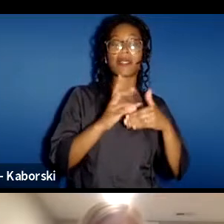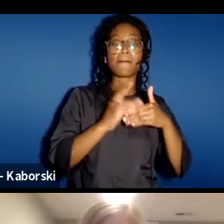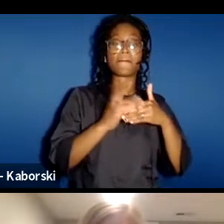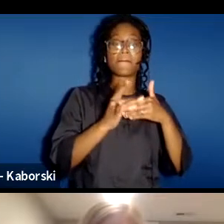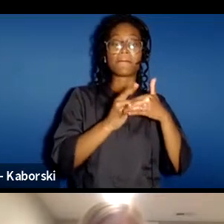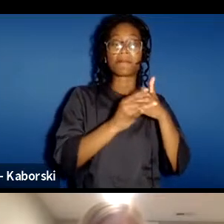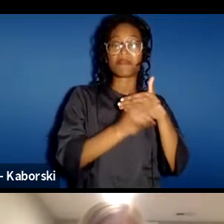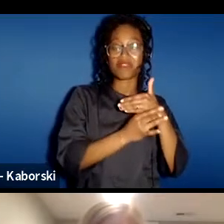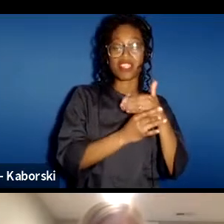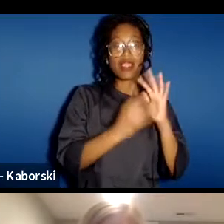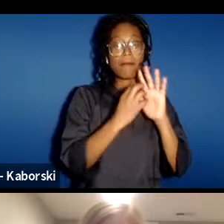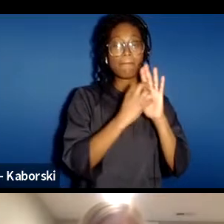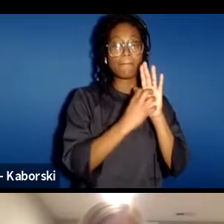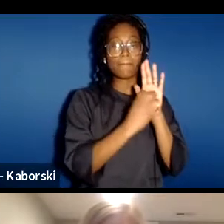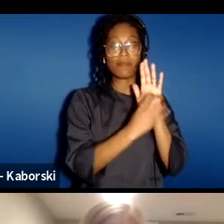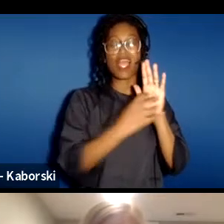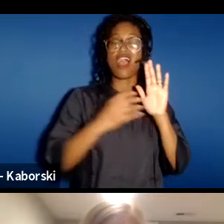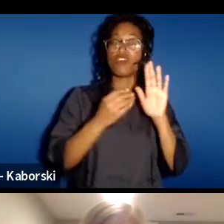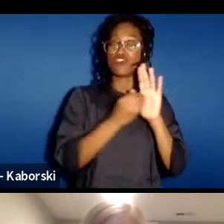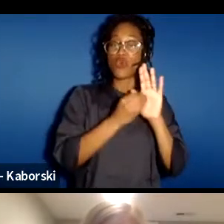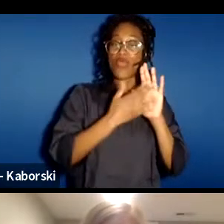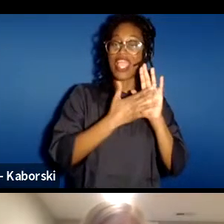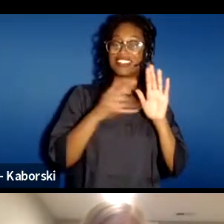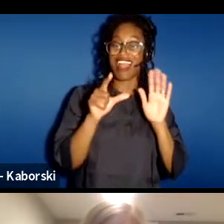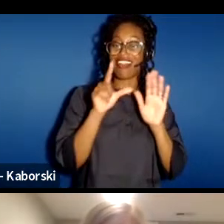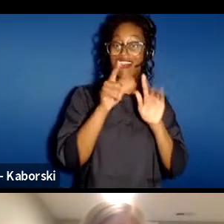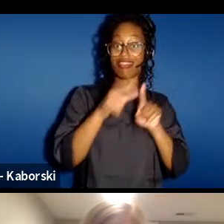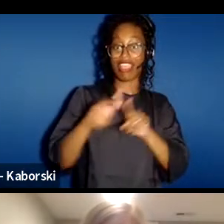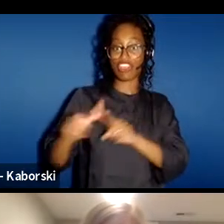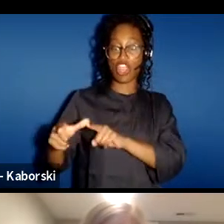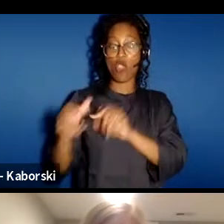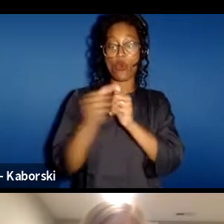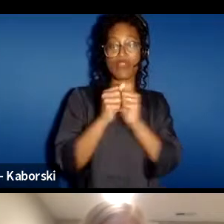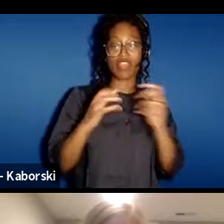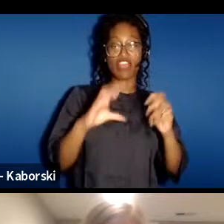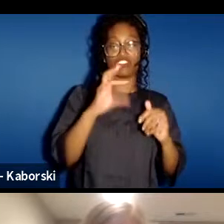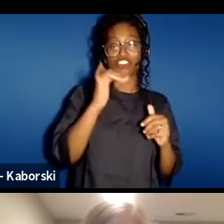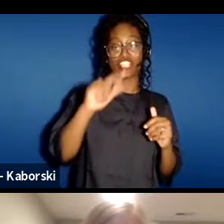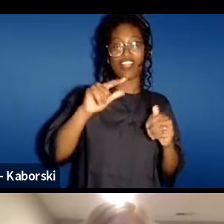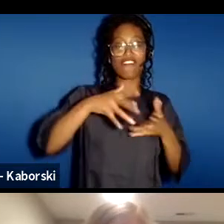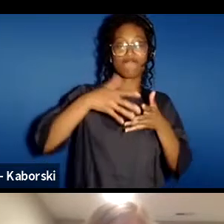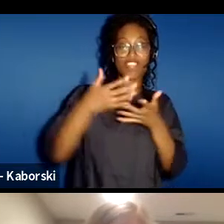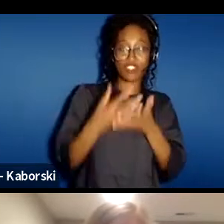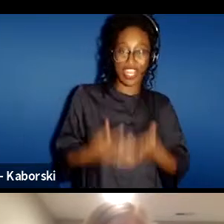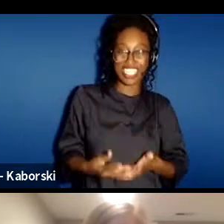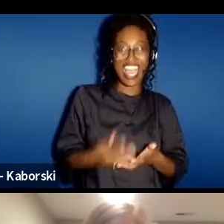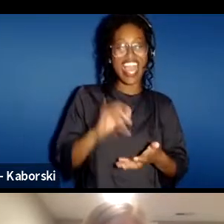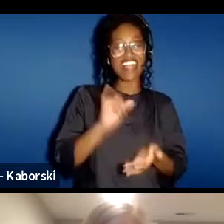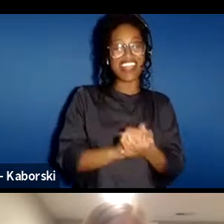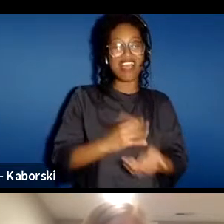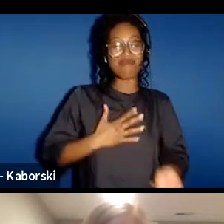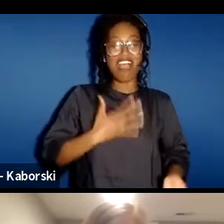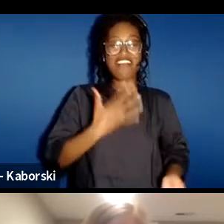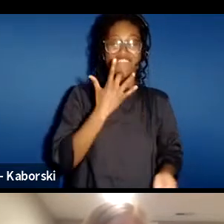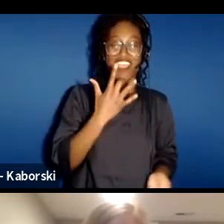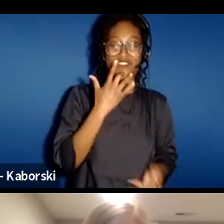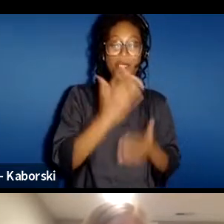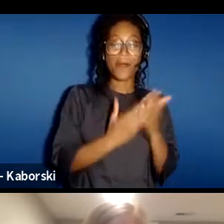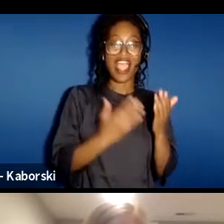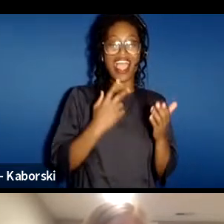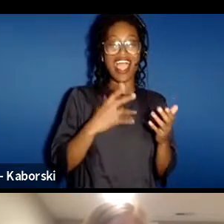with the addition of bottled without chill filtration. That's my favorite part of the bottle. I love pouring this and